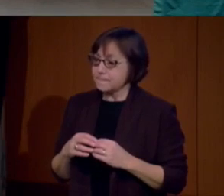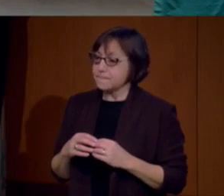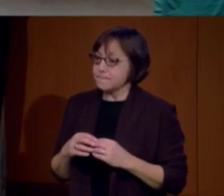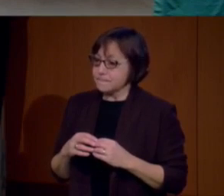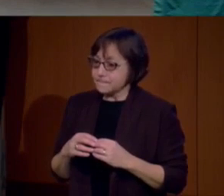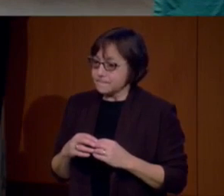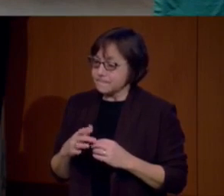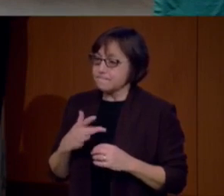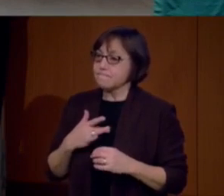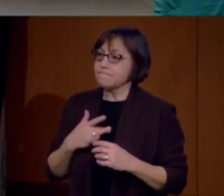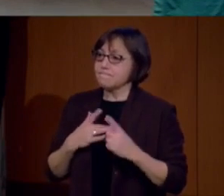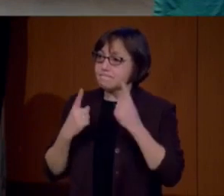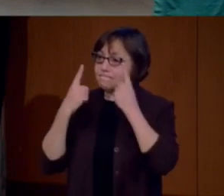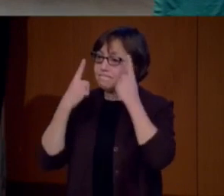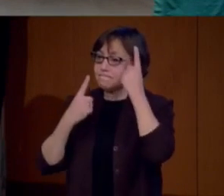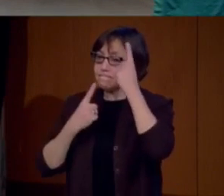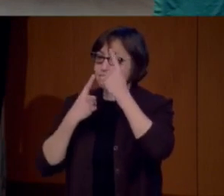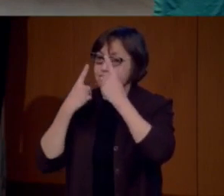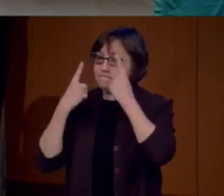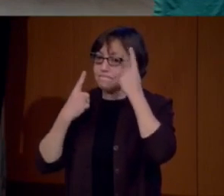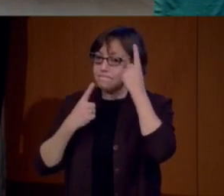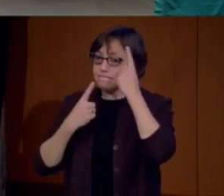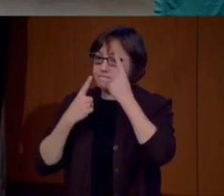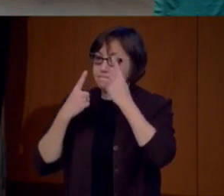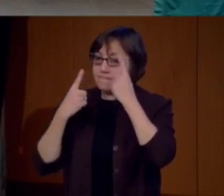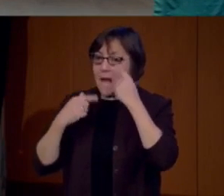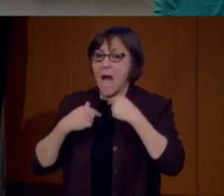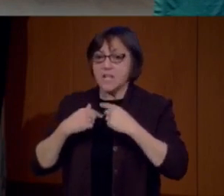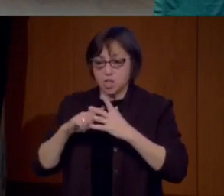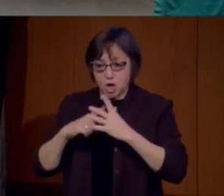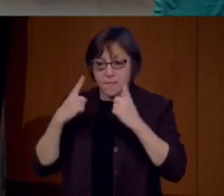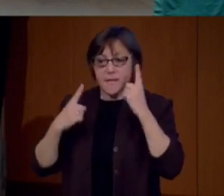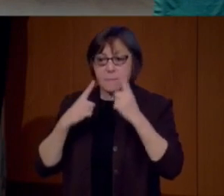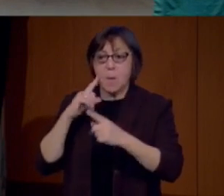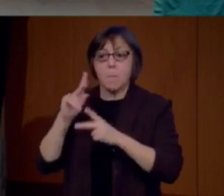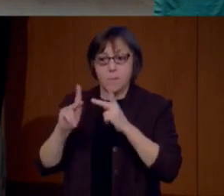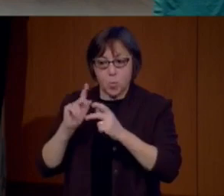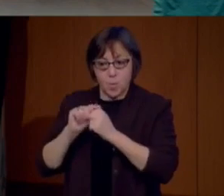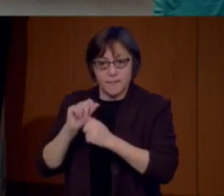So that got me thinking about people with disabilities and working,